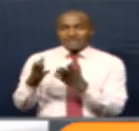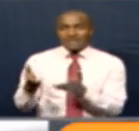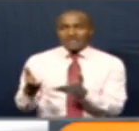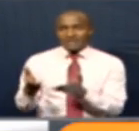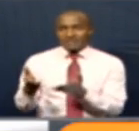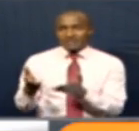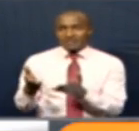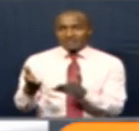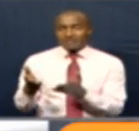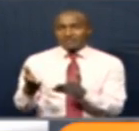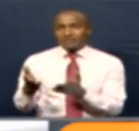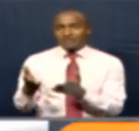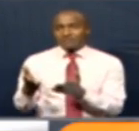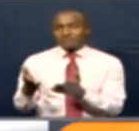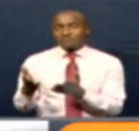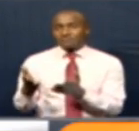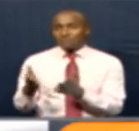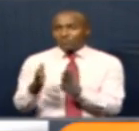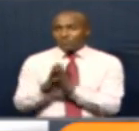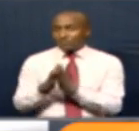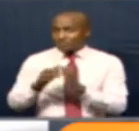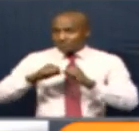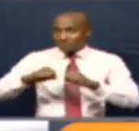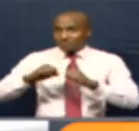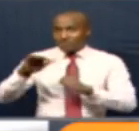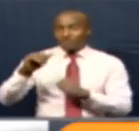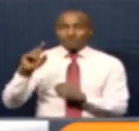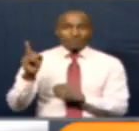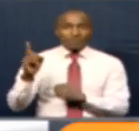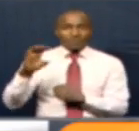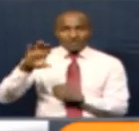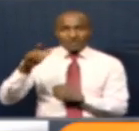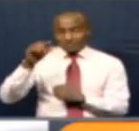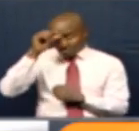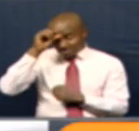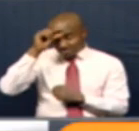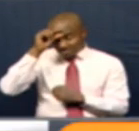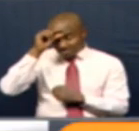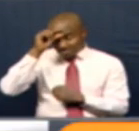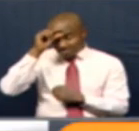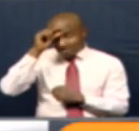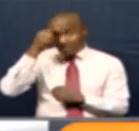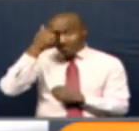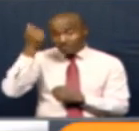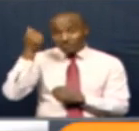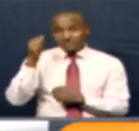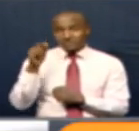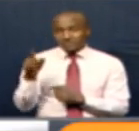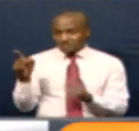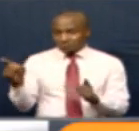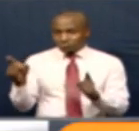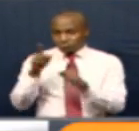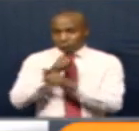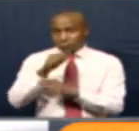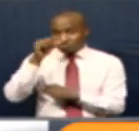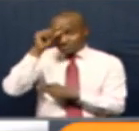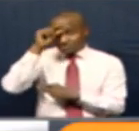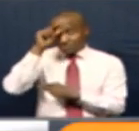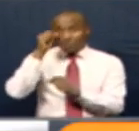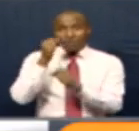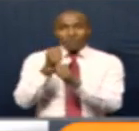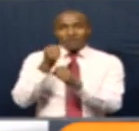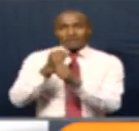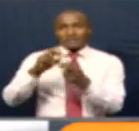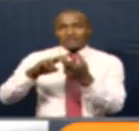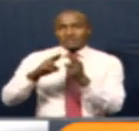here with officials from the Nairobi County government is because that intergovernmental working